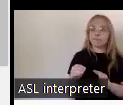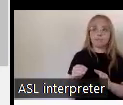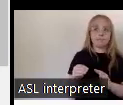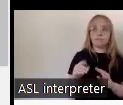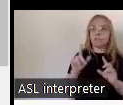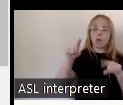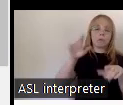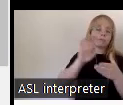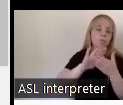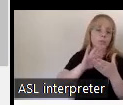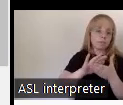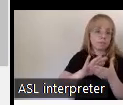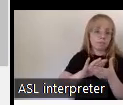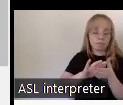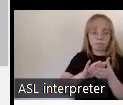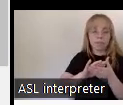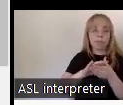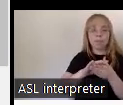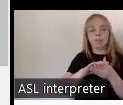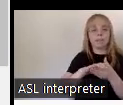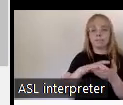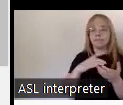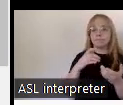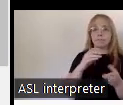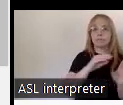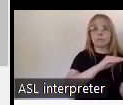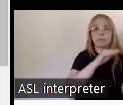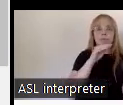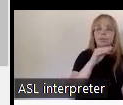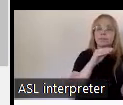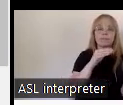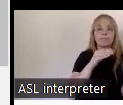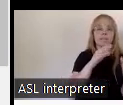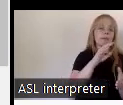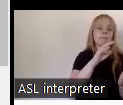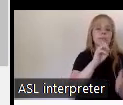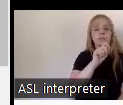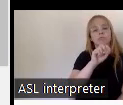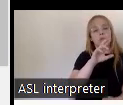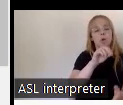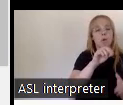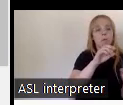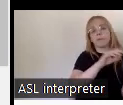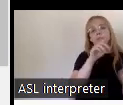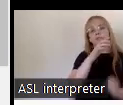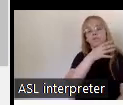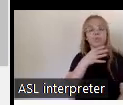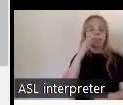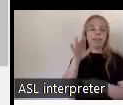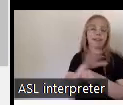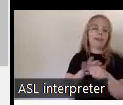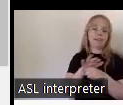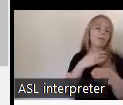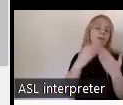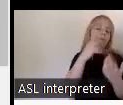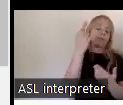go to school, or that you've moved from the metro area to a rural area, something, whatever the reason